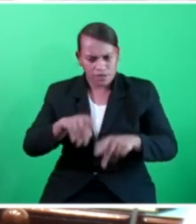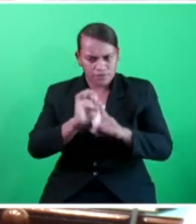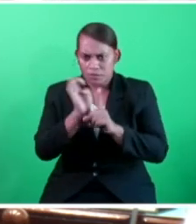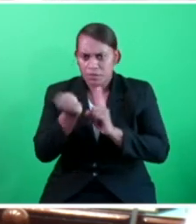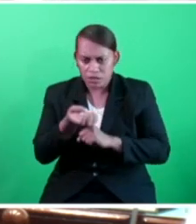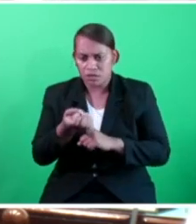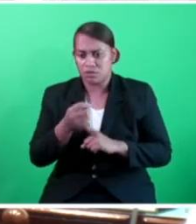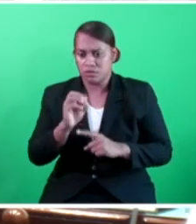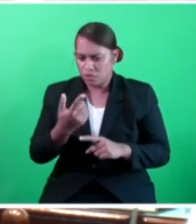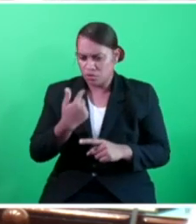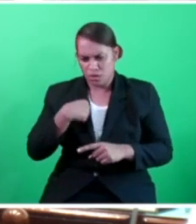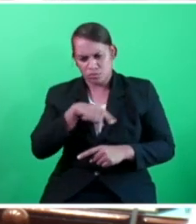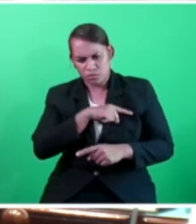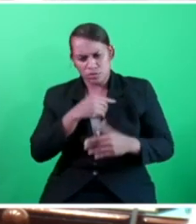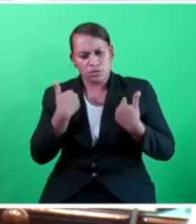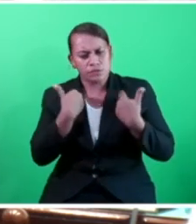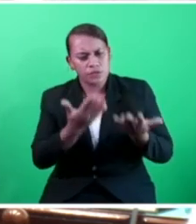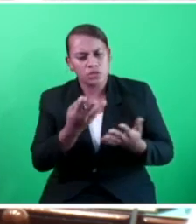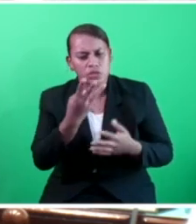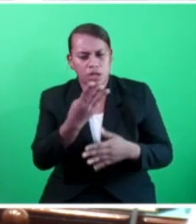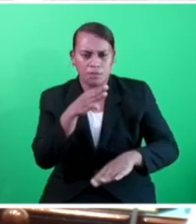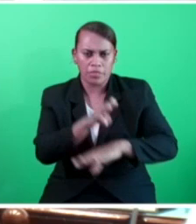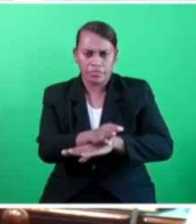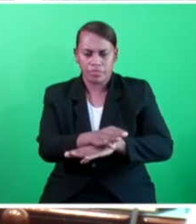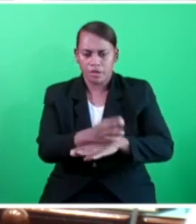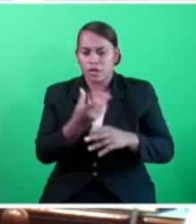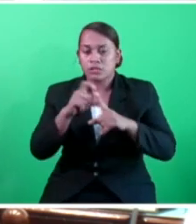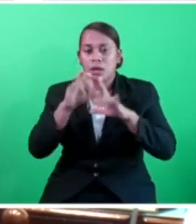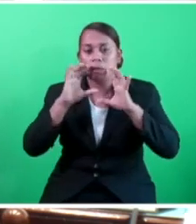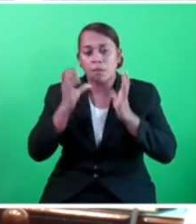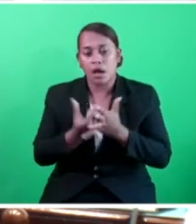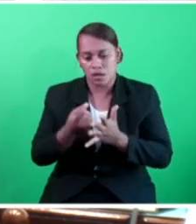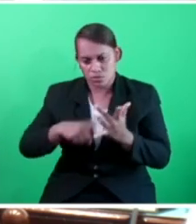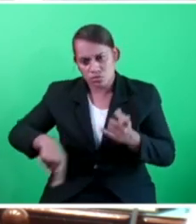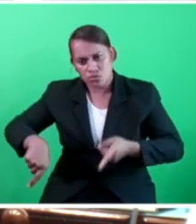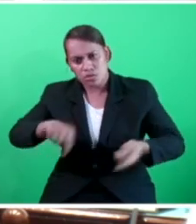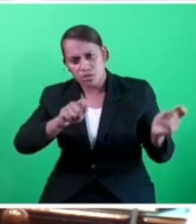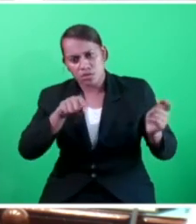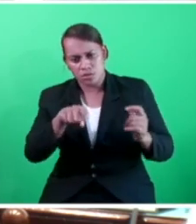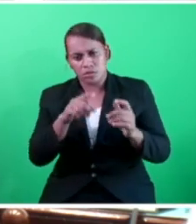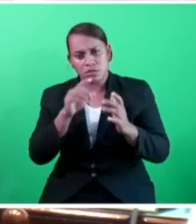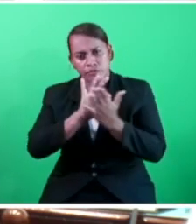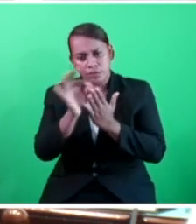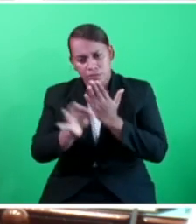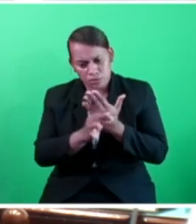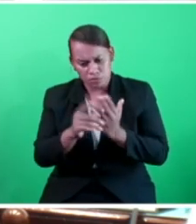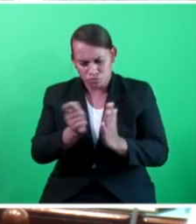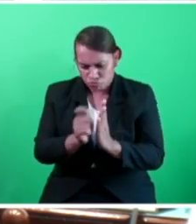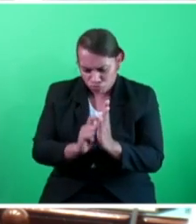months, December, January, February, for written submissions. And also,